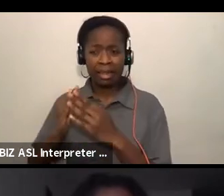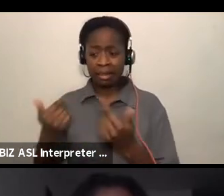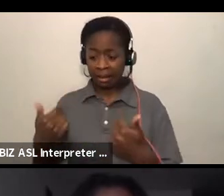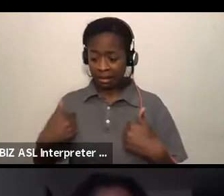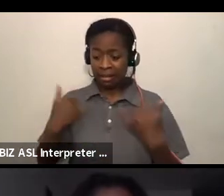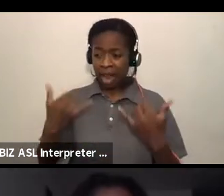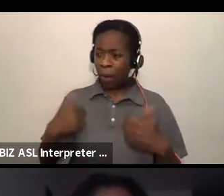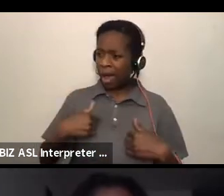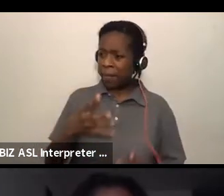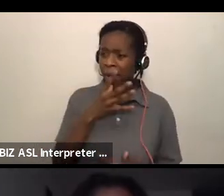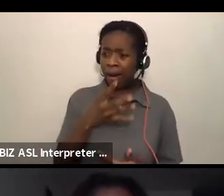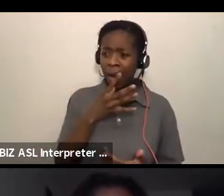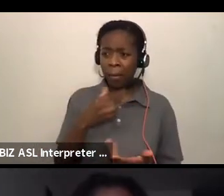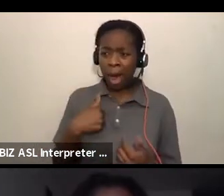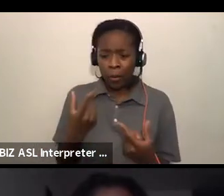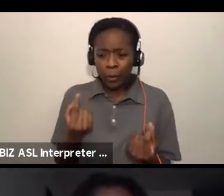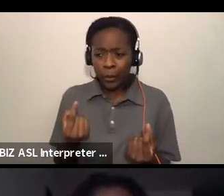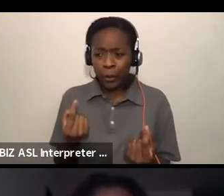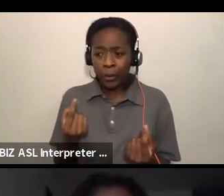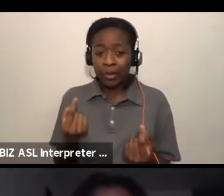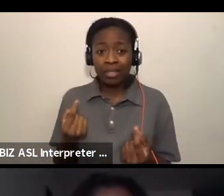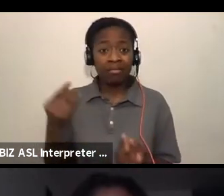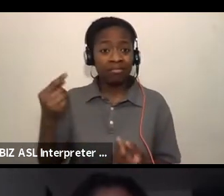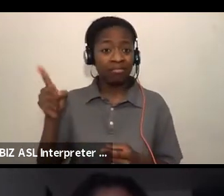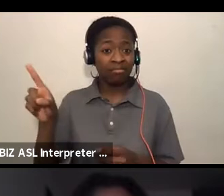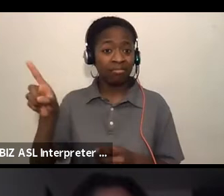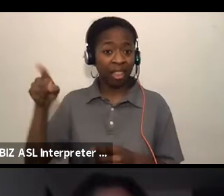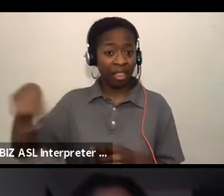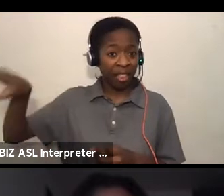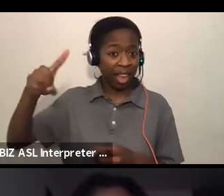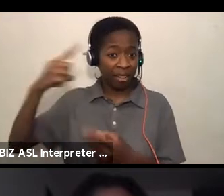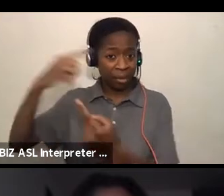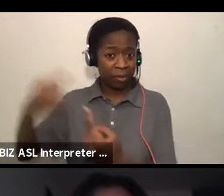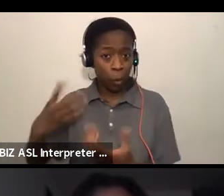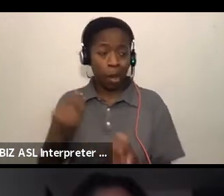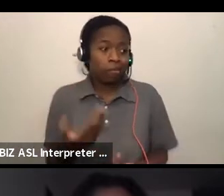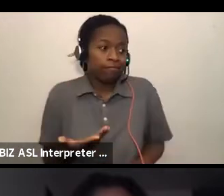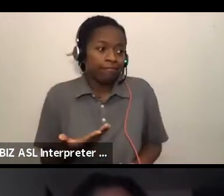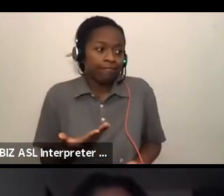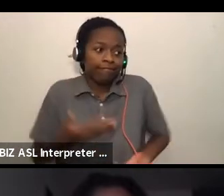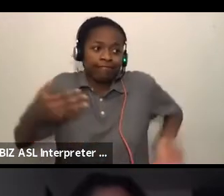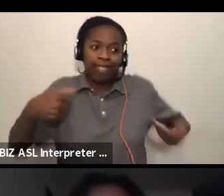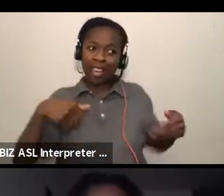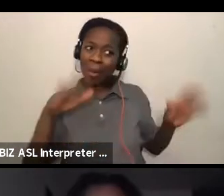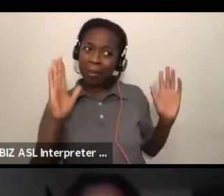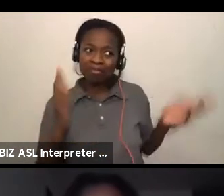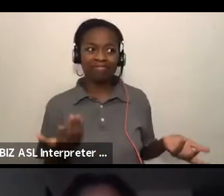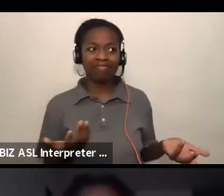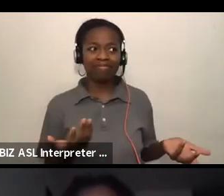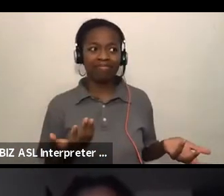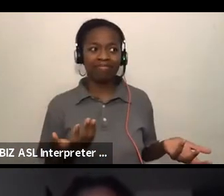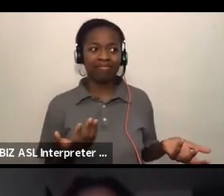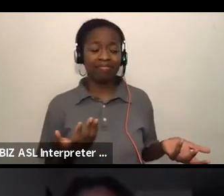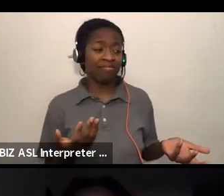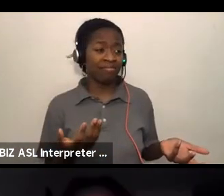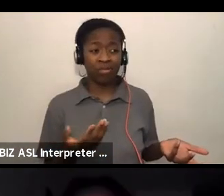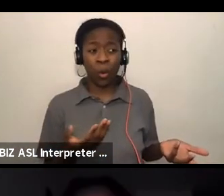Give it up, basically, is what I got back. Give it up or go back to school, figure it out through